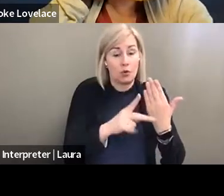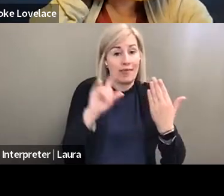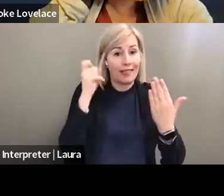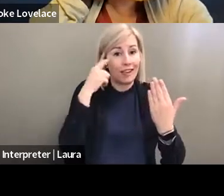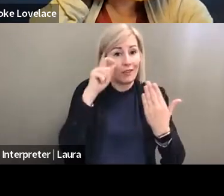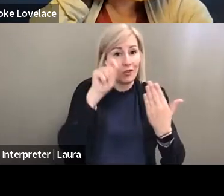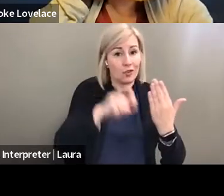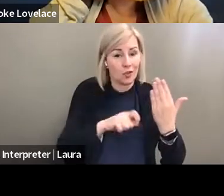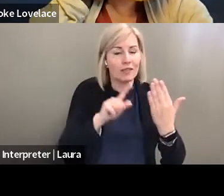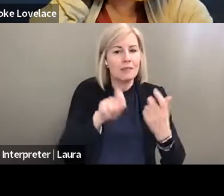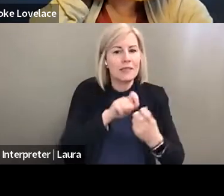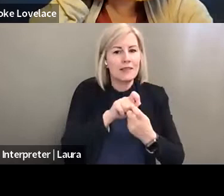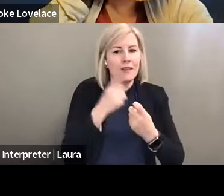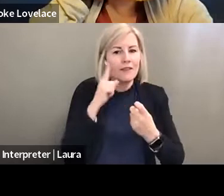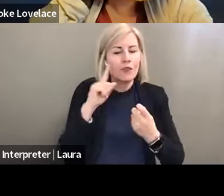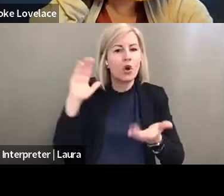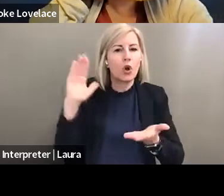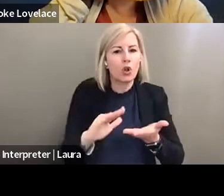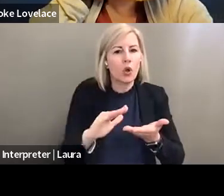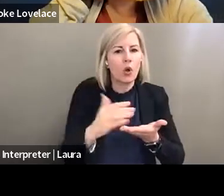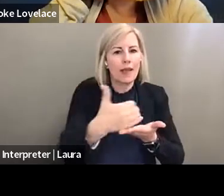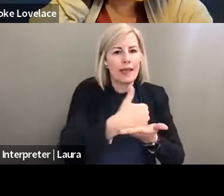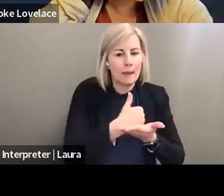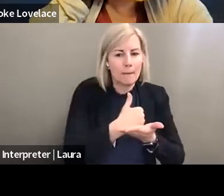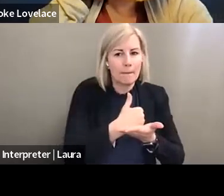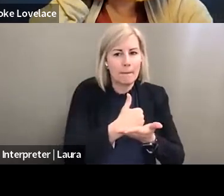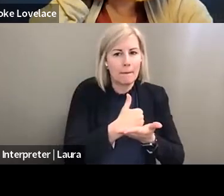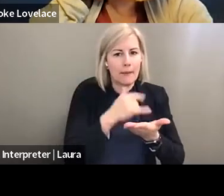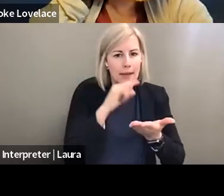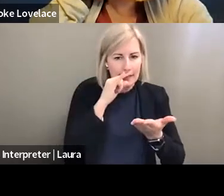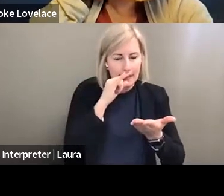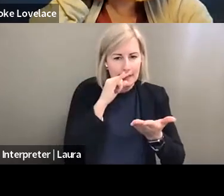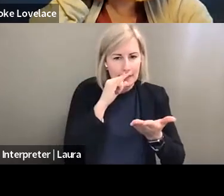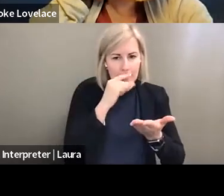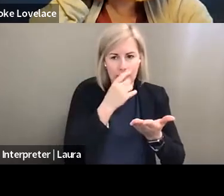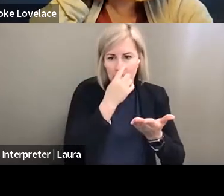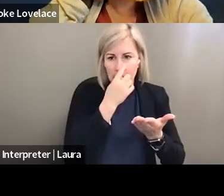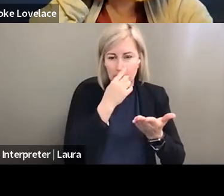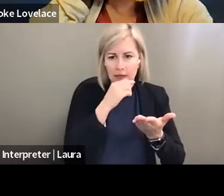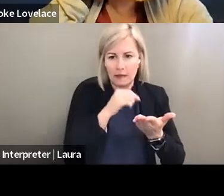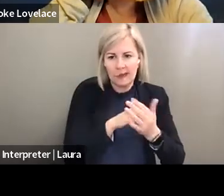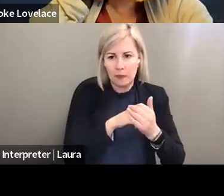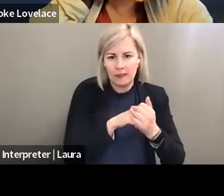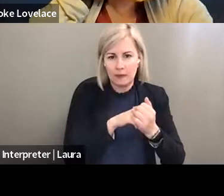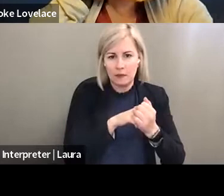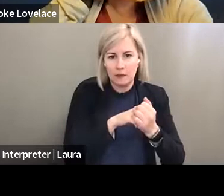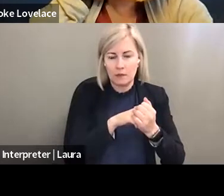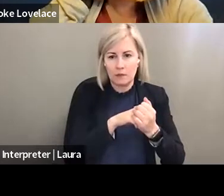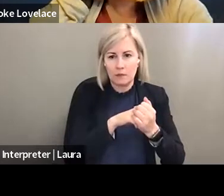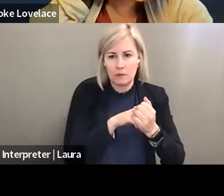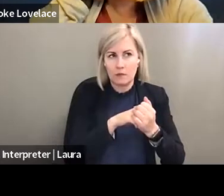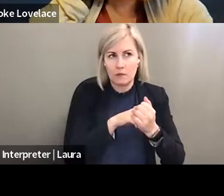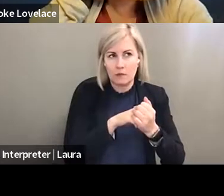is specifically for low income kids. So under, I want to